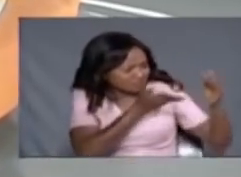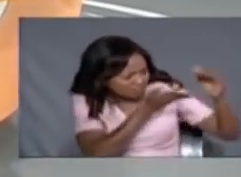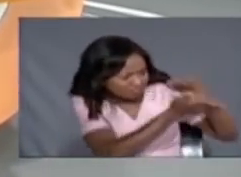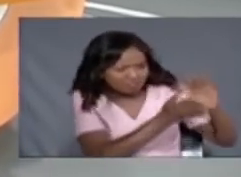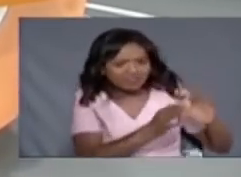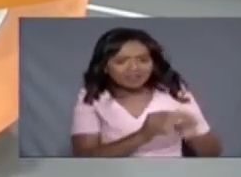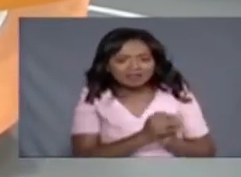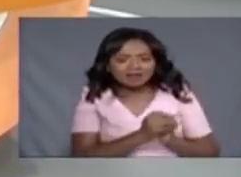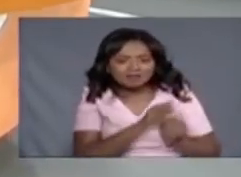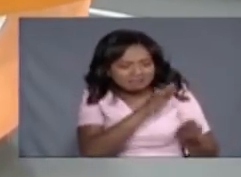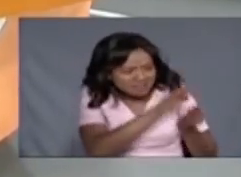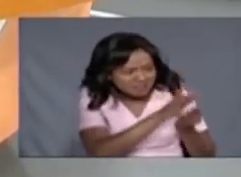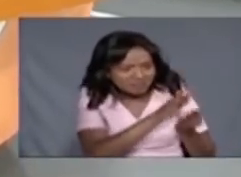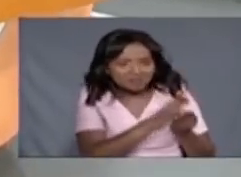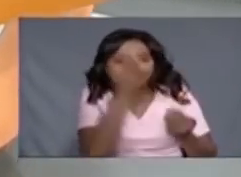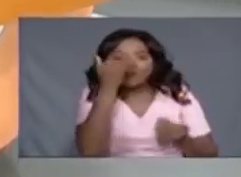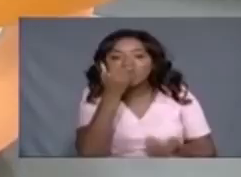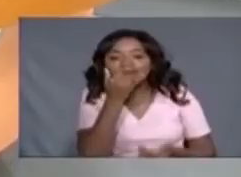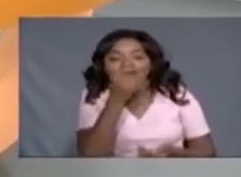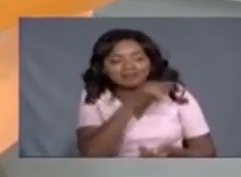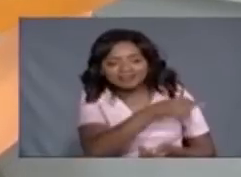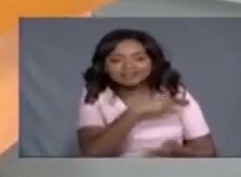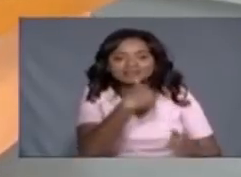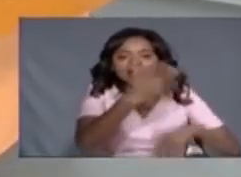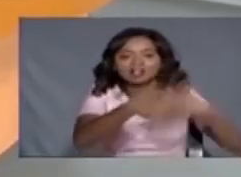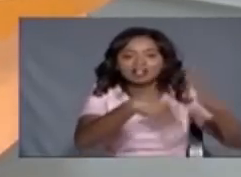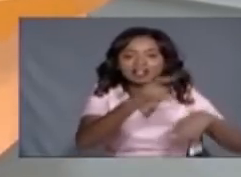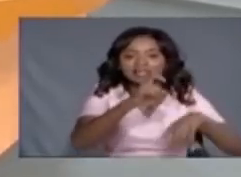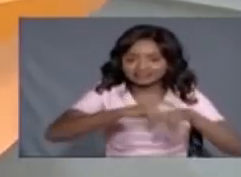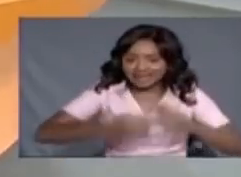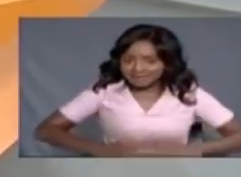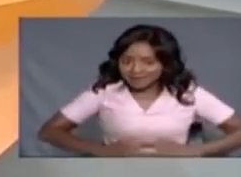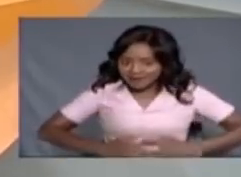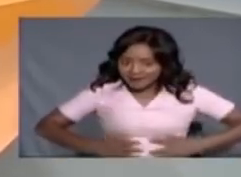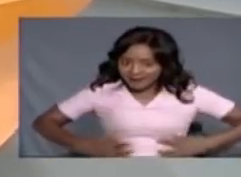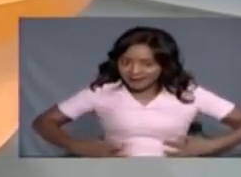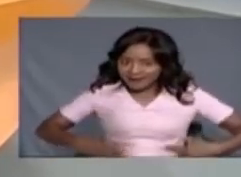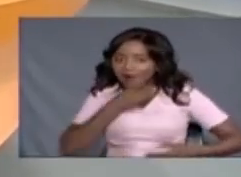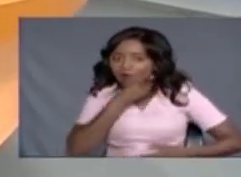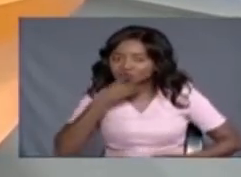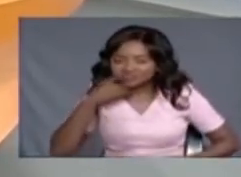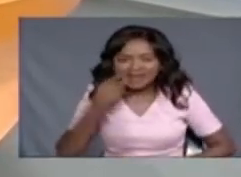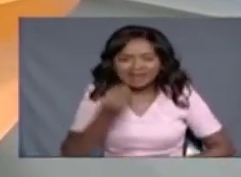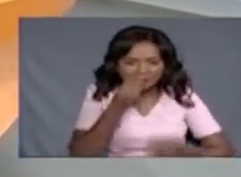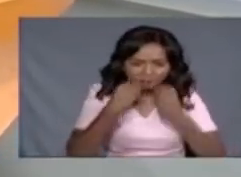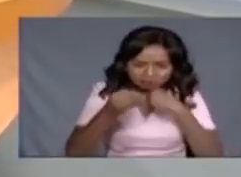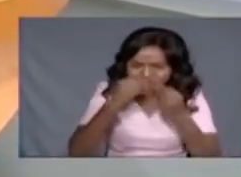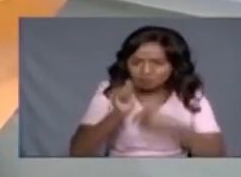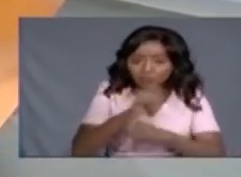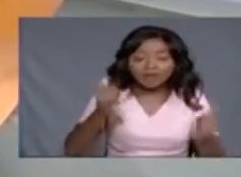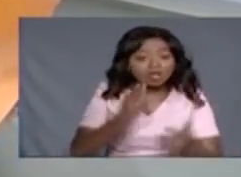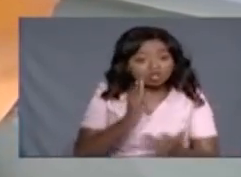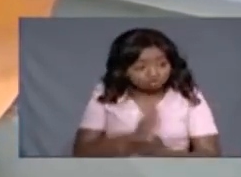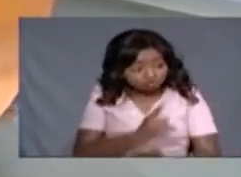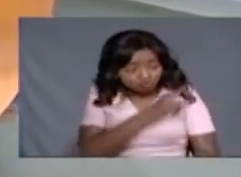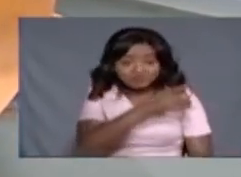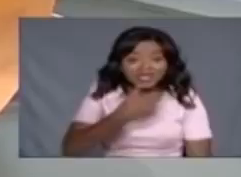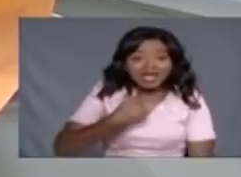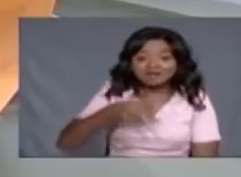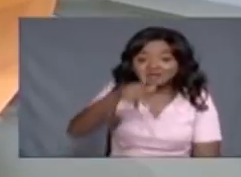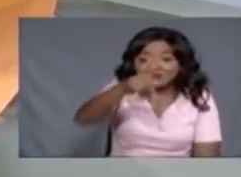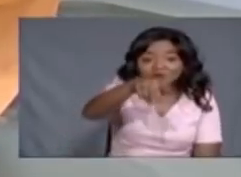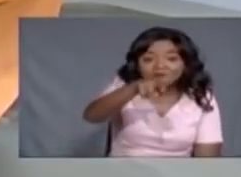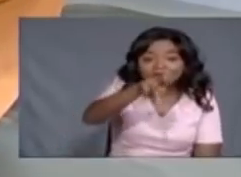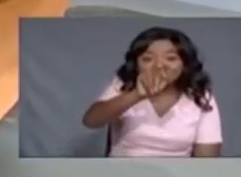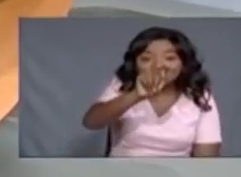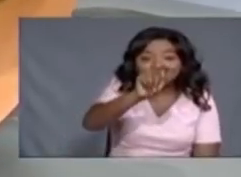food relief because they will eat this. And you said there's lots of protein. Yes. Yeah. It's really proteinous. And it